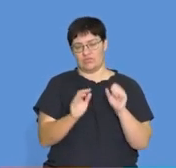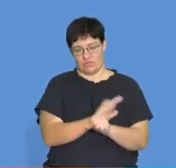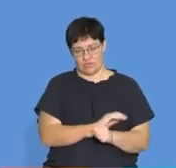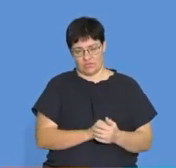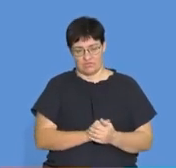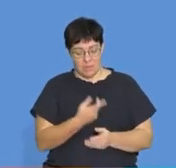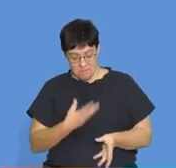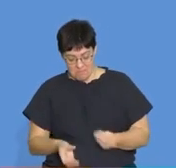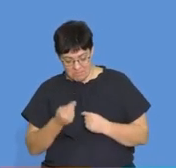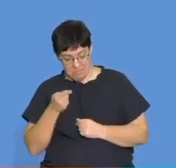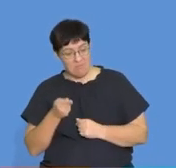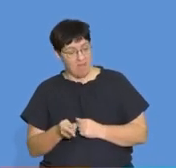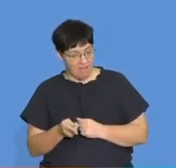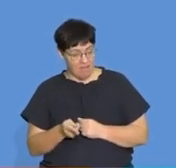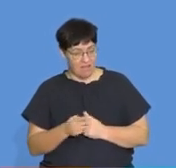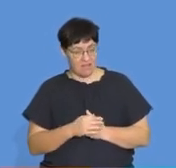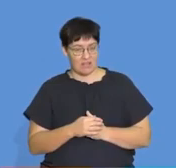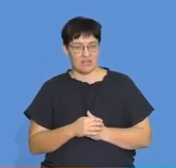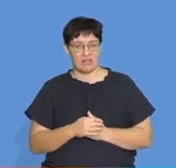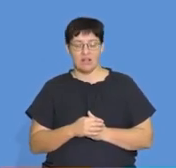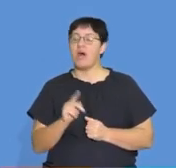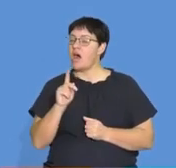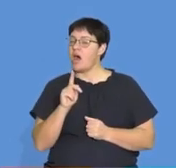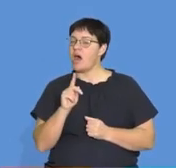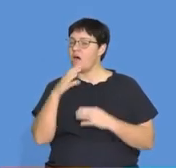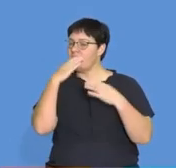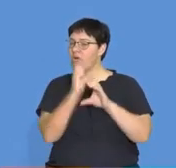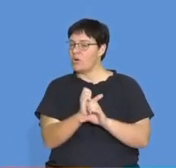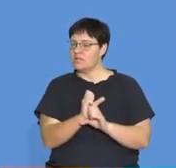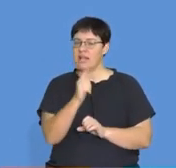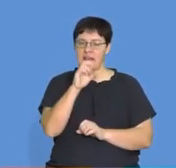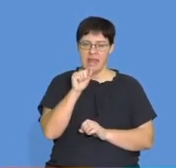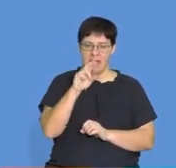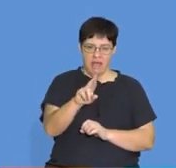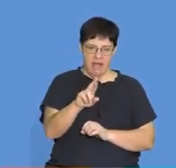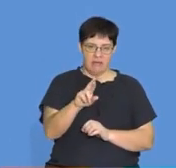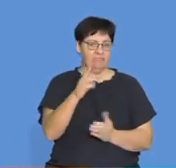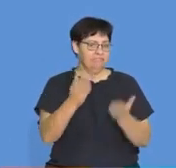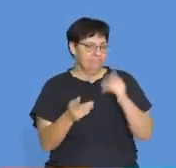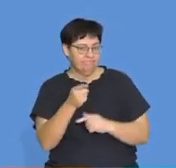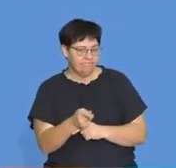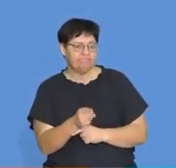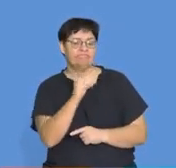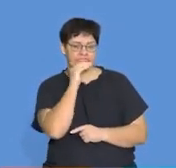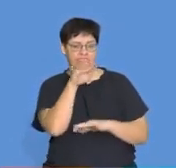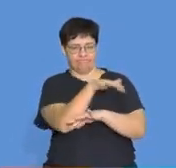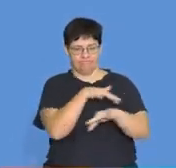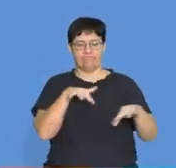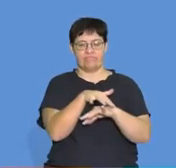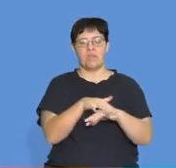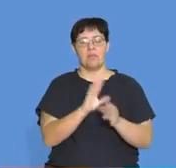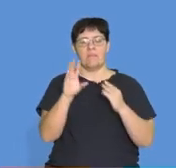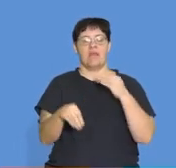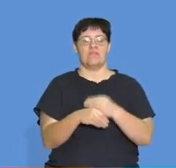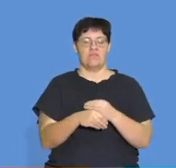if you find yourself at this point and you are only focusing on linear equations, it means it is that situation where you